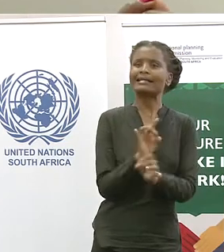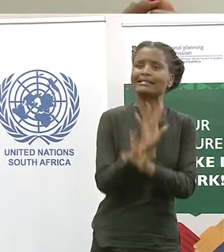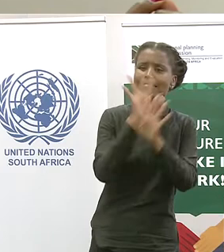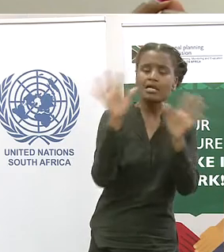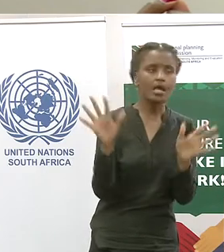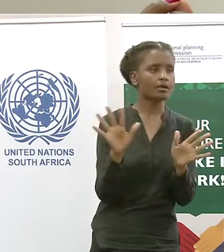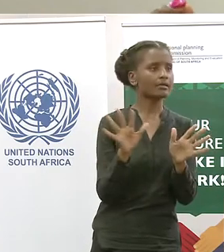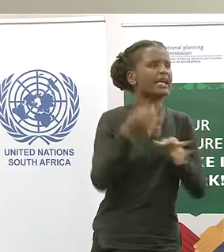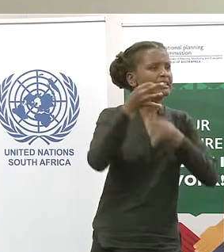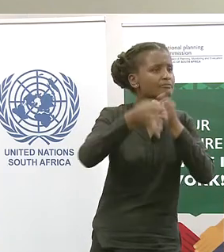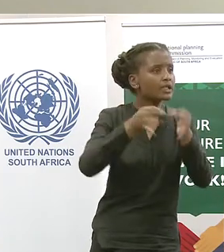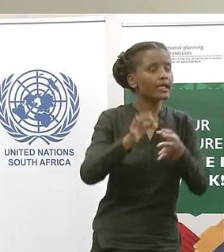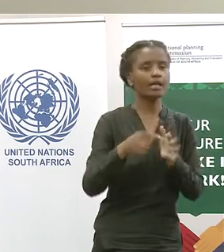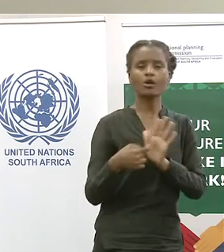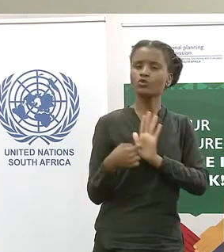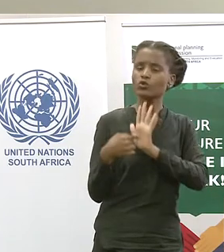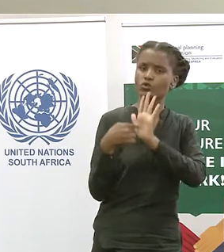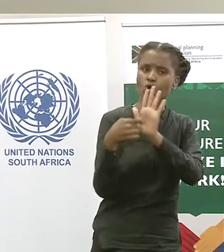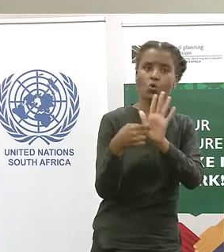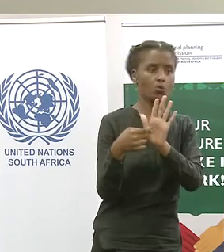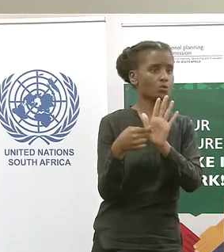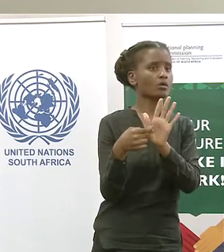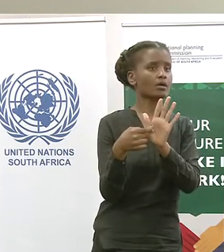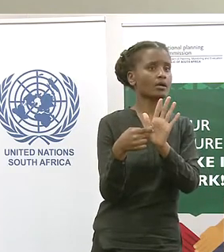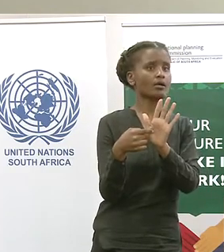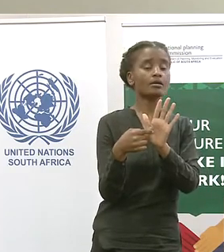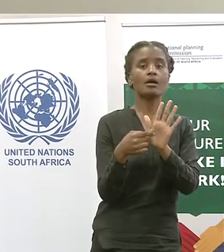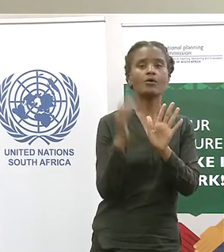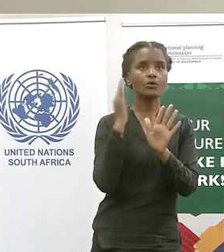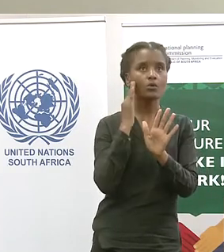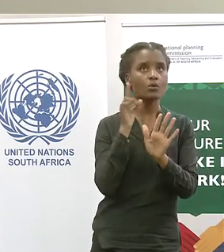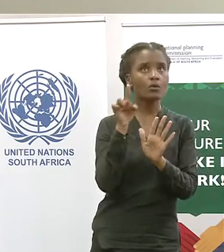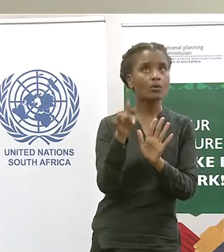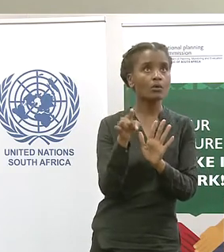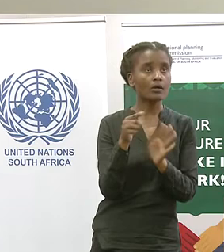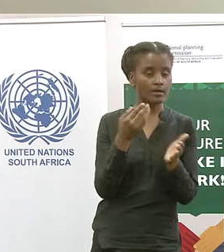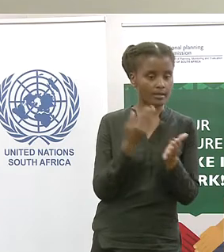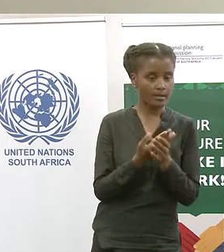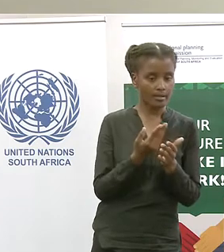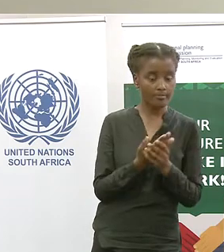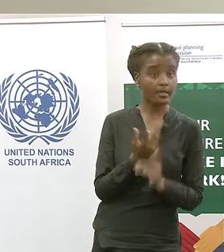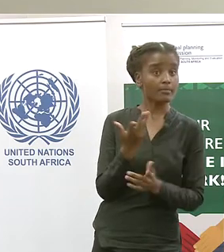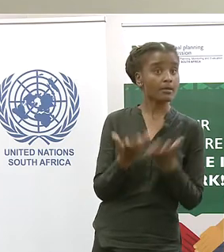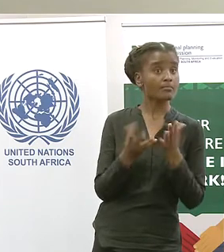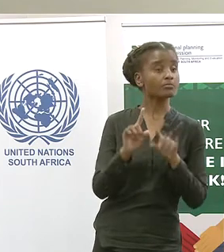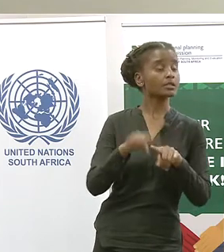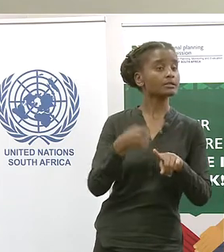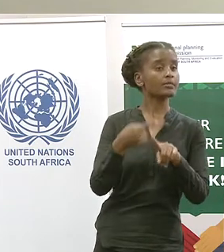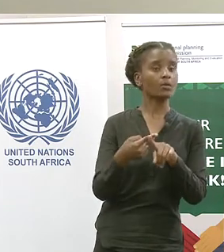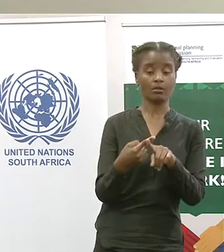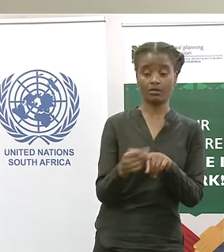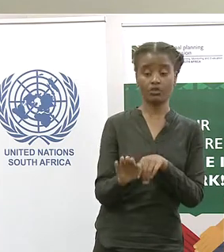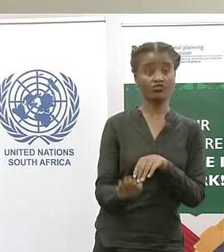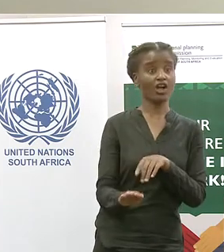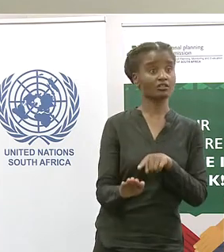across the board in terms of what are the enablers for a child who is disabled,